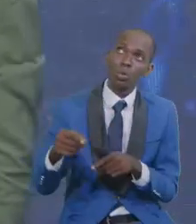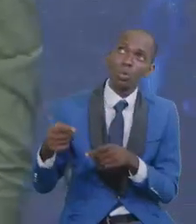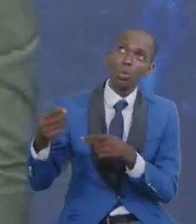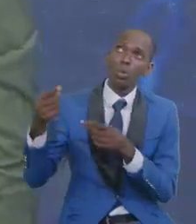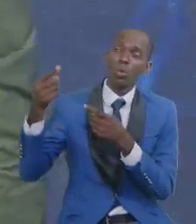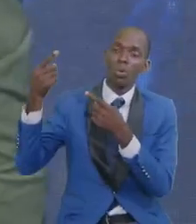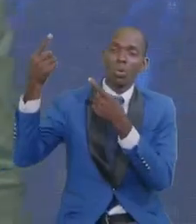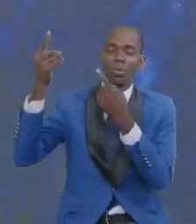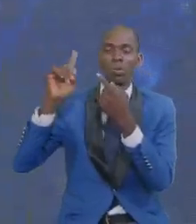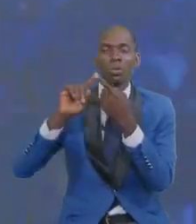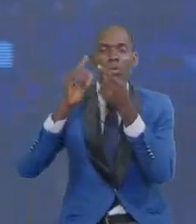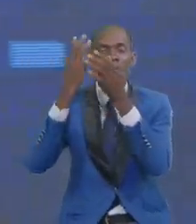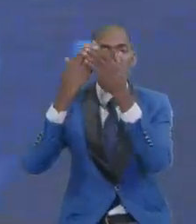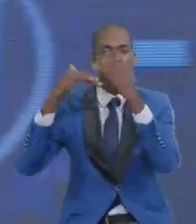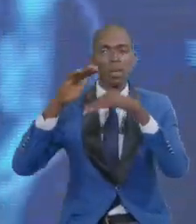into heaven.